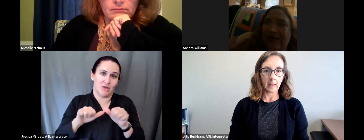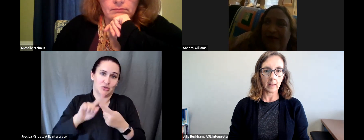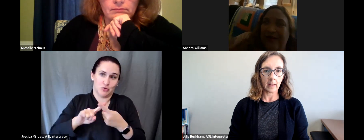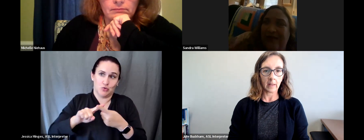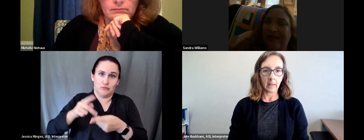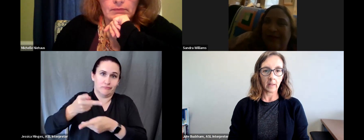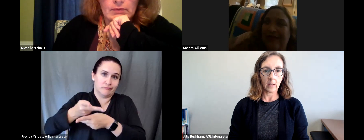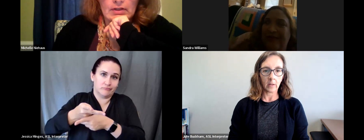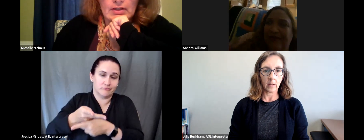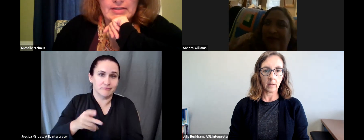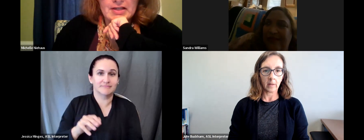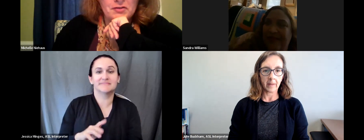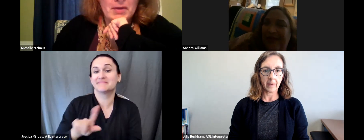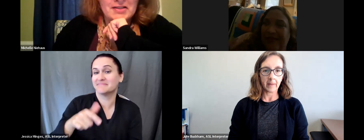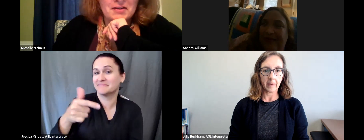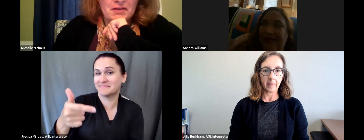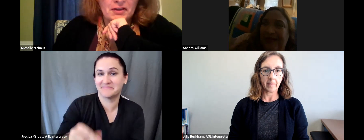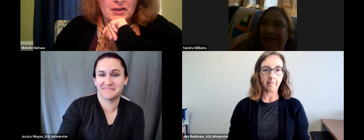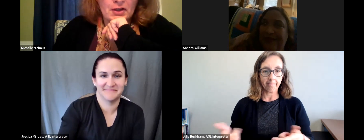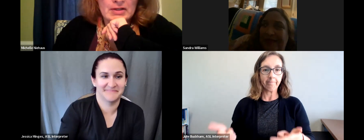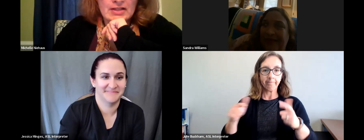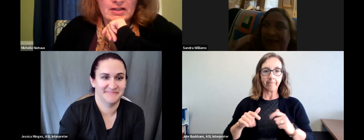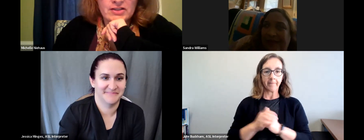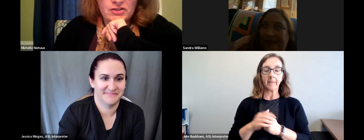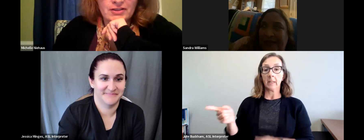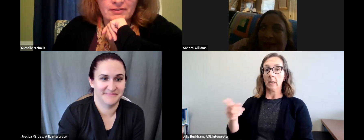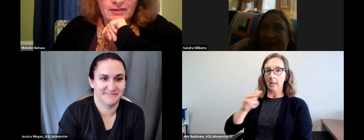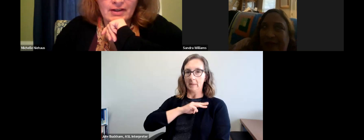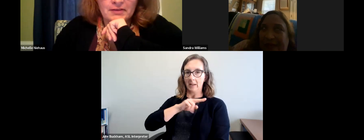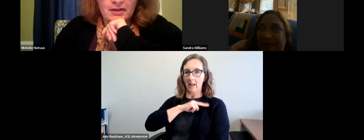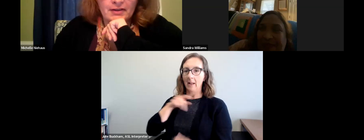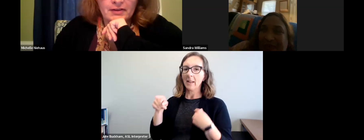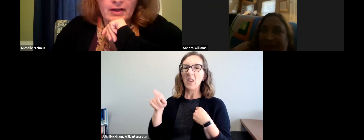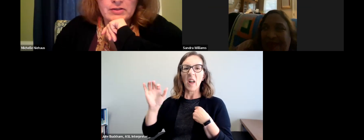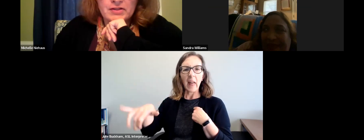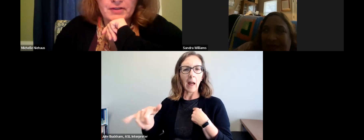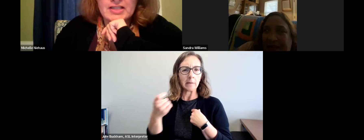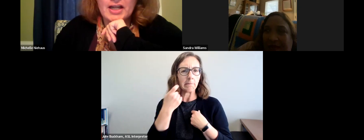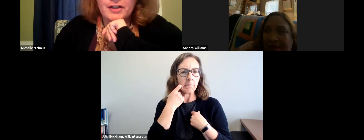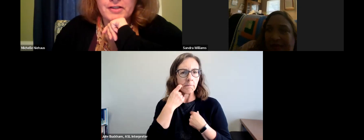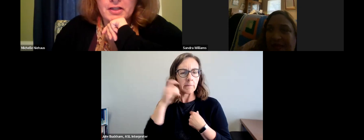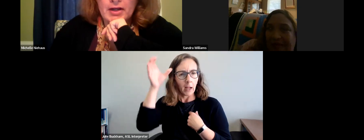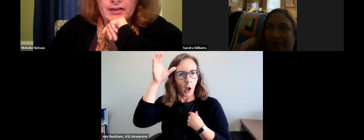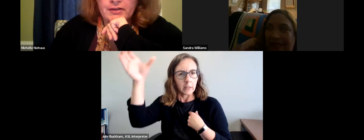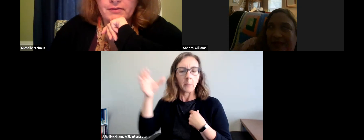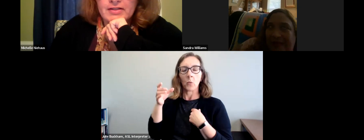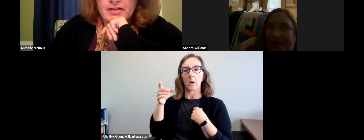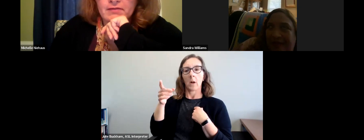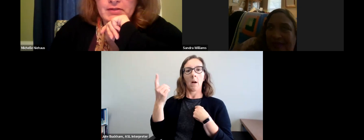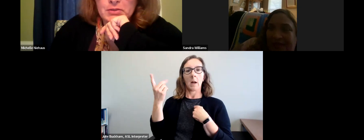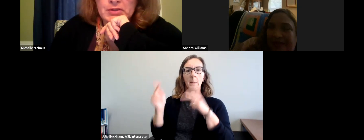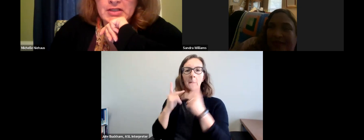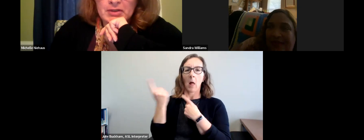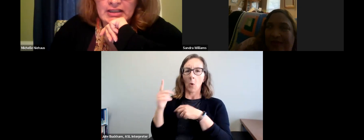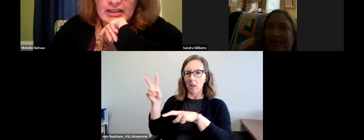parent. It's kind of back to that feeling like you're always on audition kind of thing. It held to different standards than a parent who doesn't